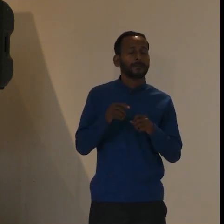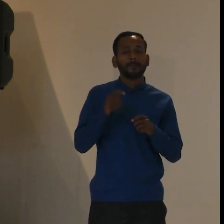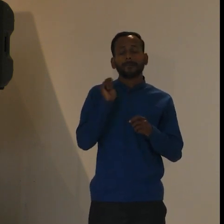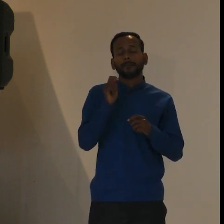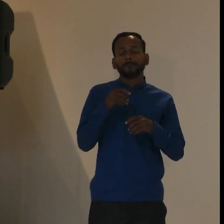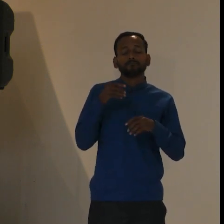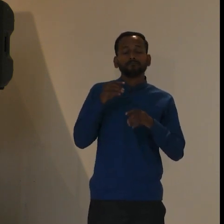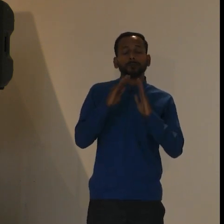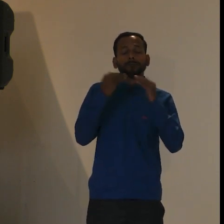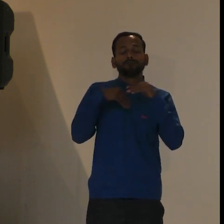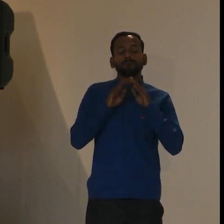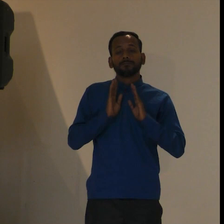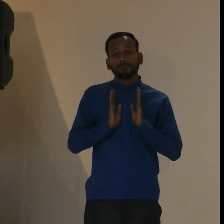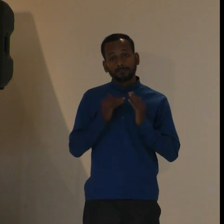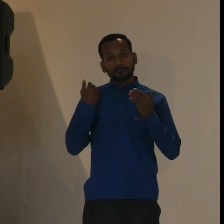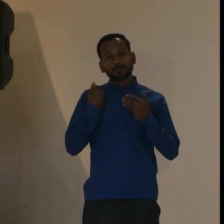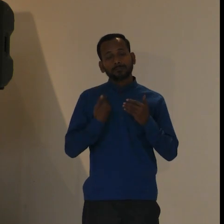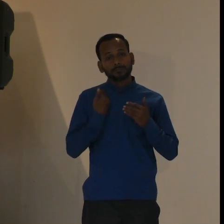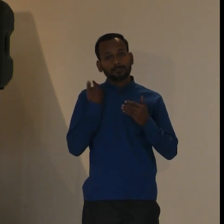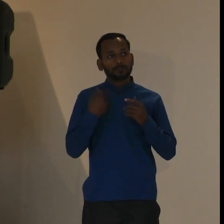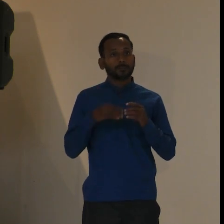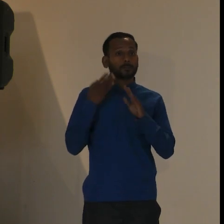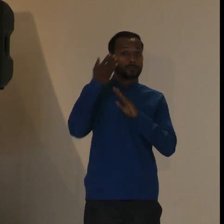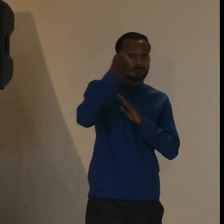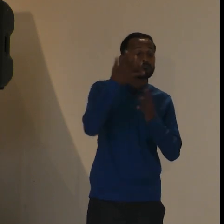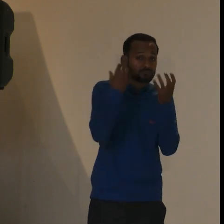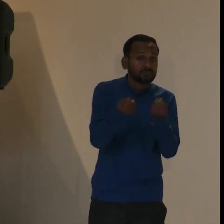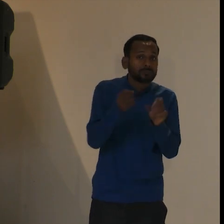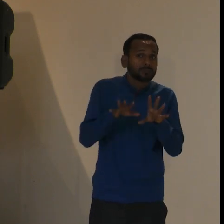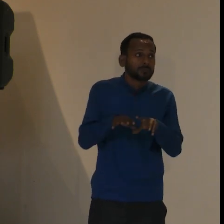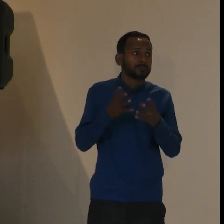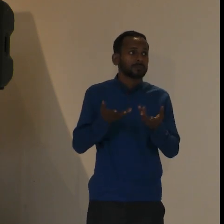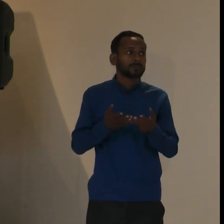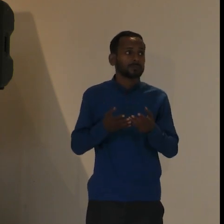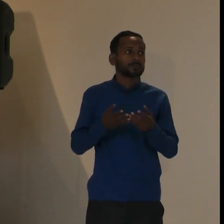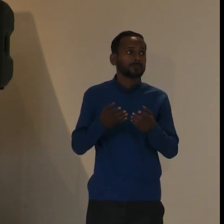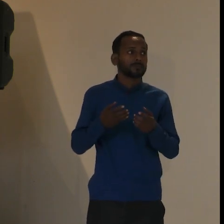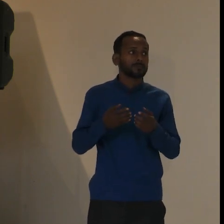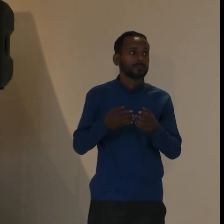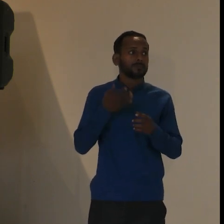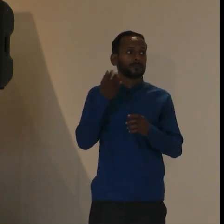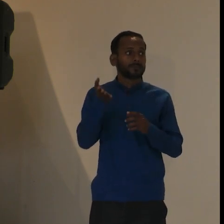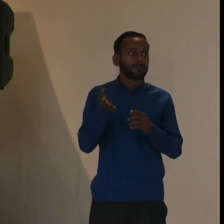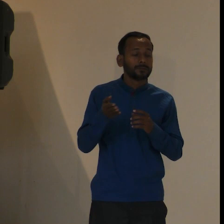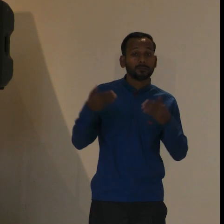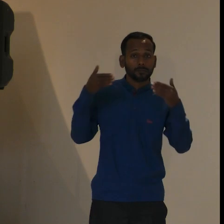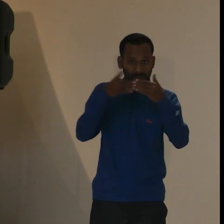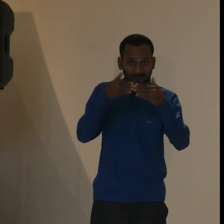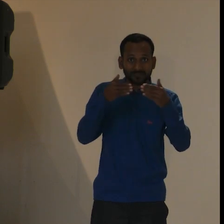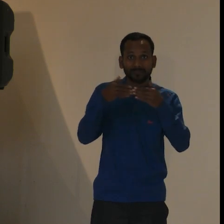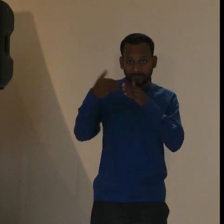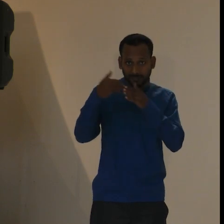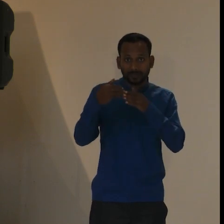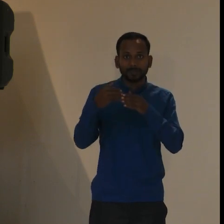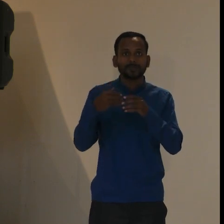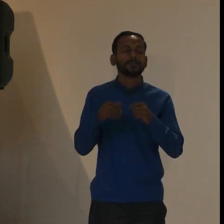home. I will never take physical spaces for granted. I want to go. So if I hear about something and that's interesting enough for me to,